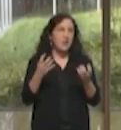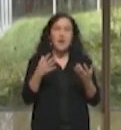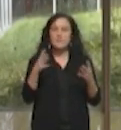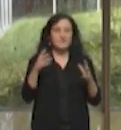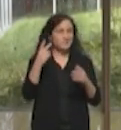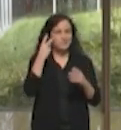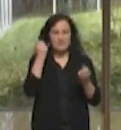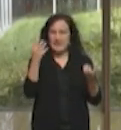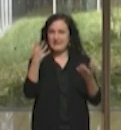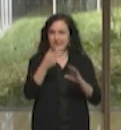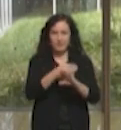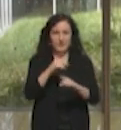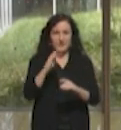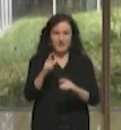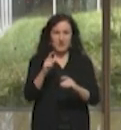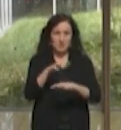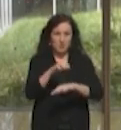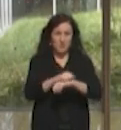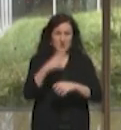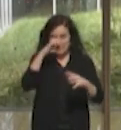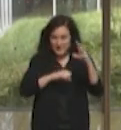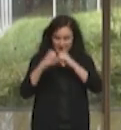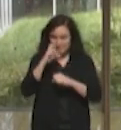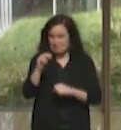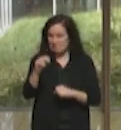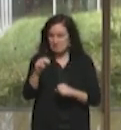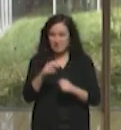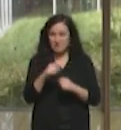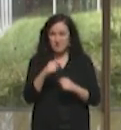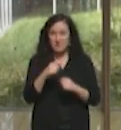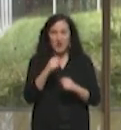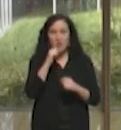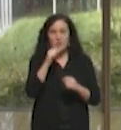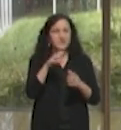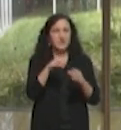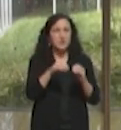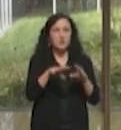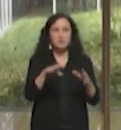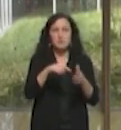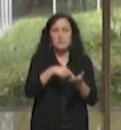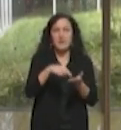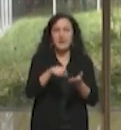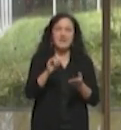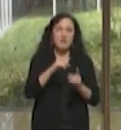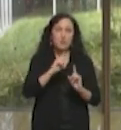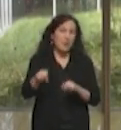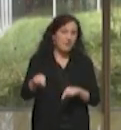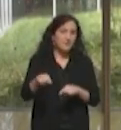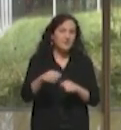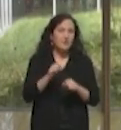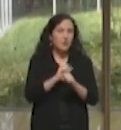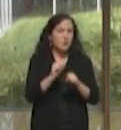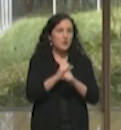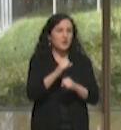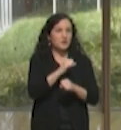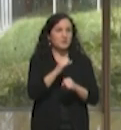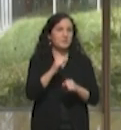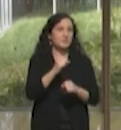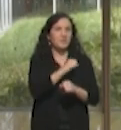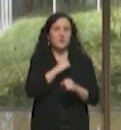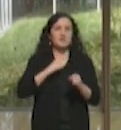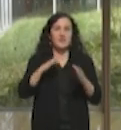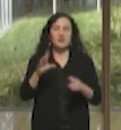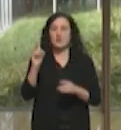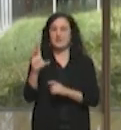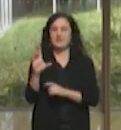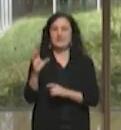appointments, I didn't miss any, because I wasn't going to lose a paycheck if I left. I was working for a senator in Washington,